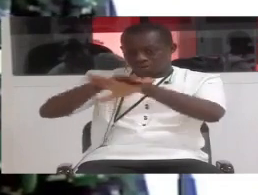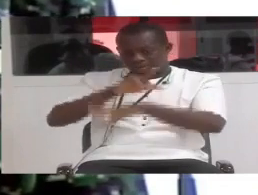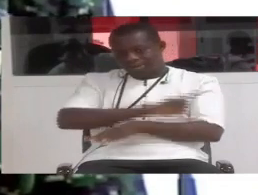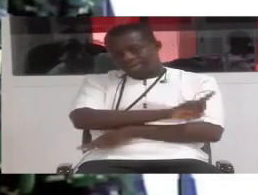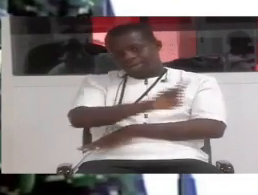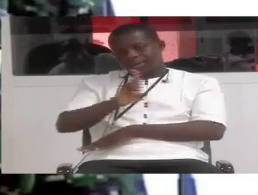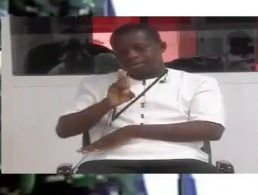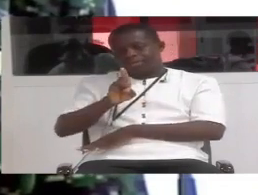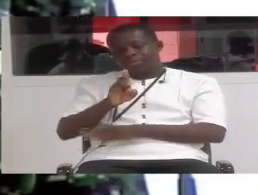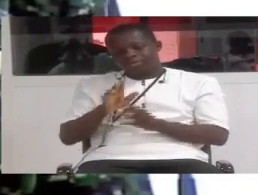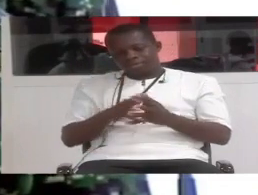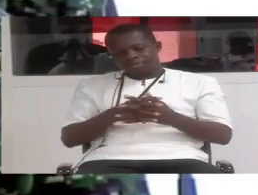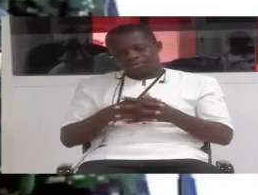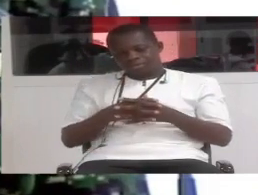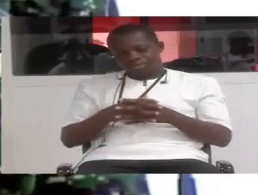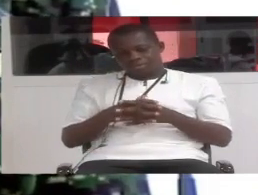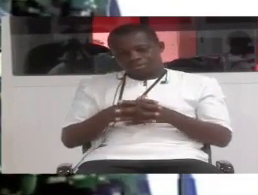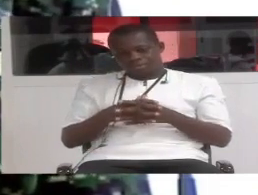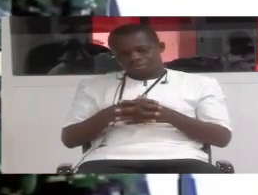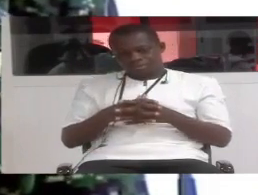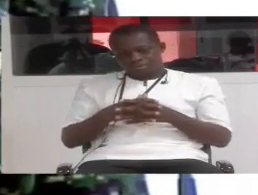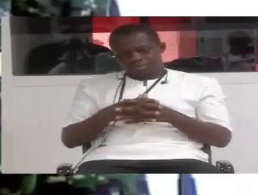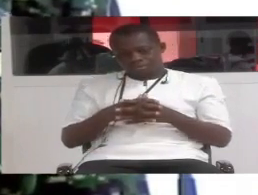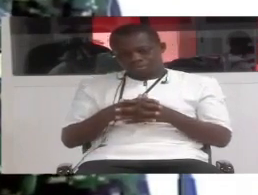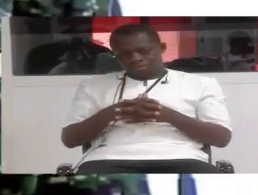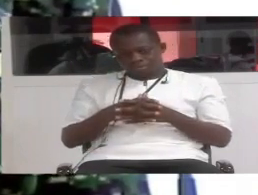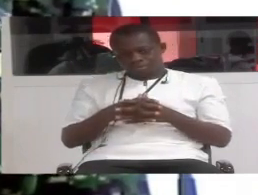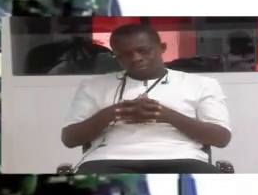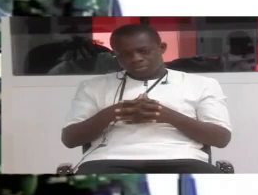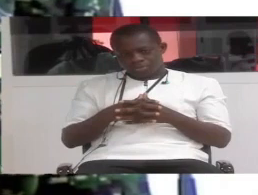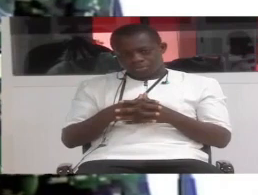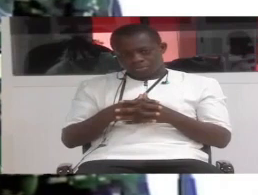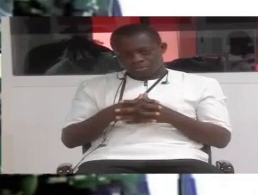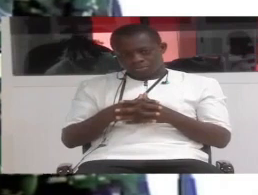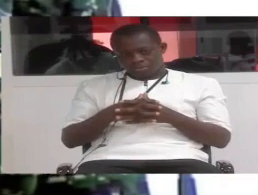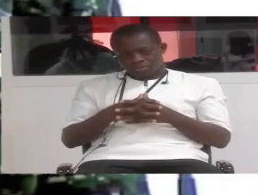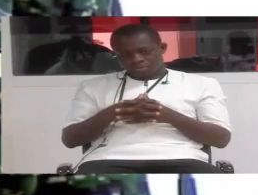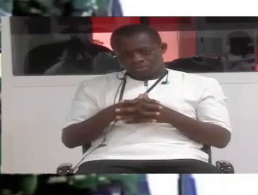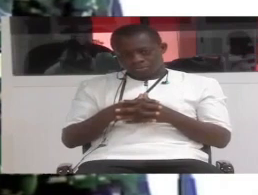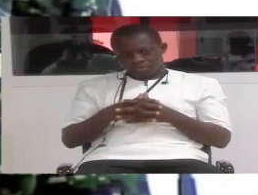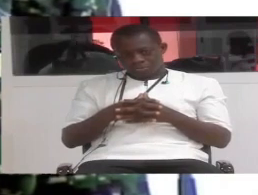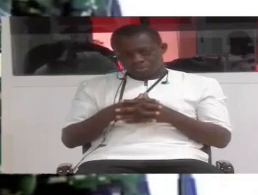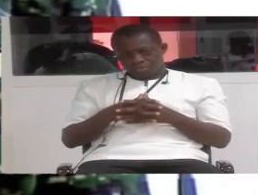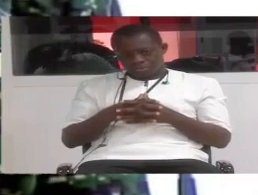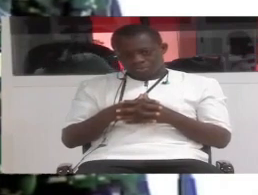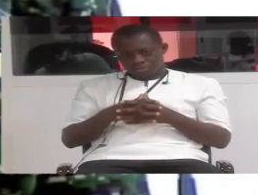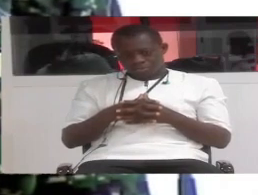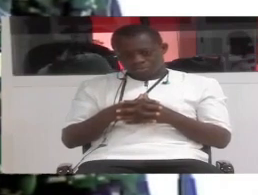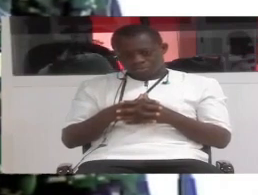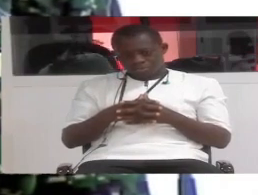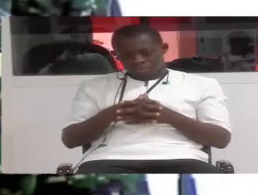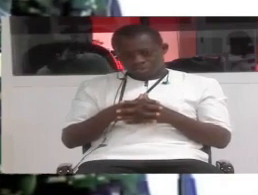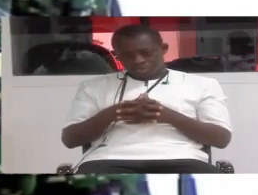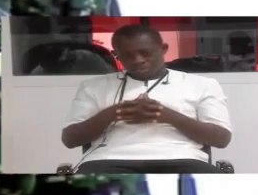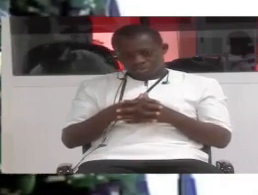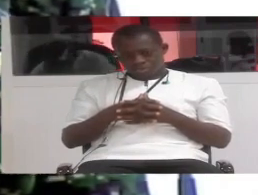was they did that because that was what they were made to believe, that the law was the one that caught up with those individuals,